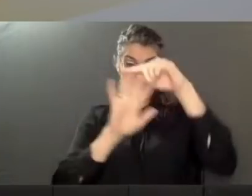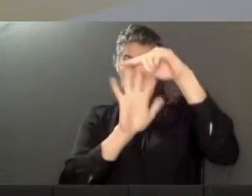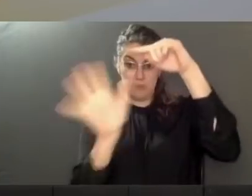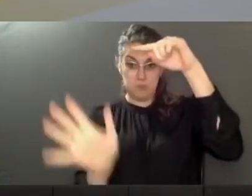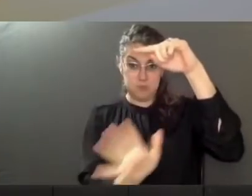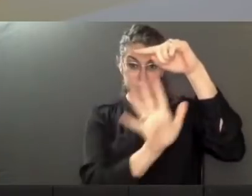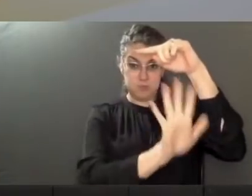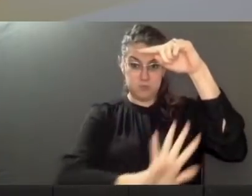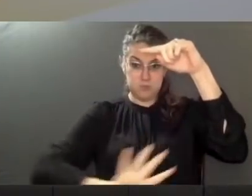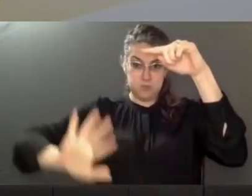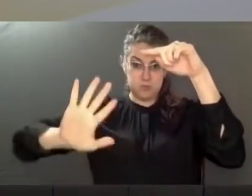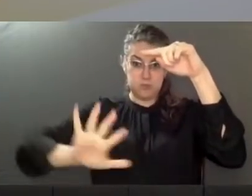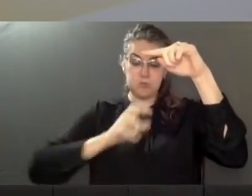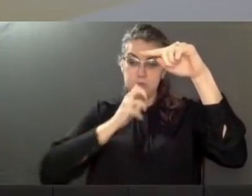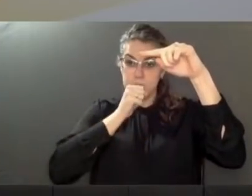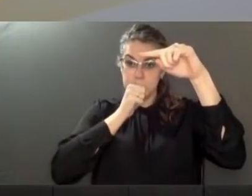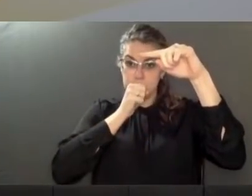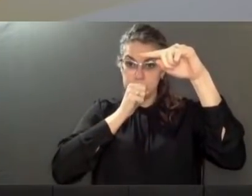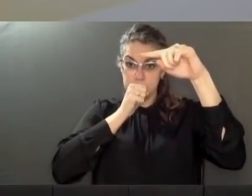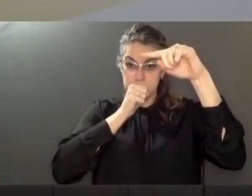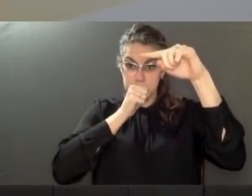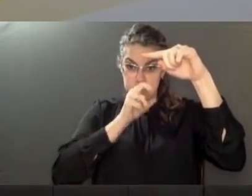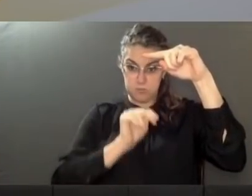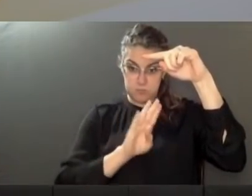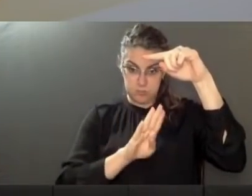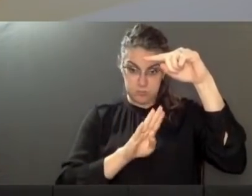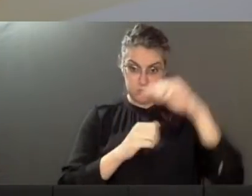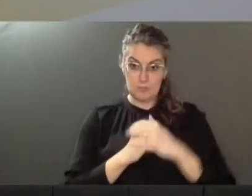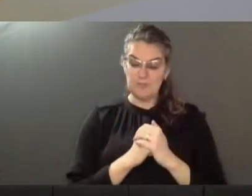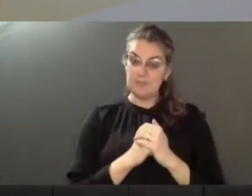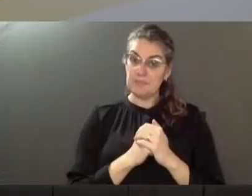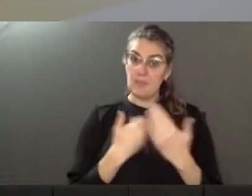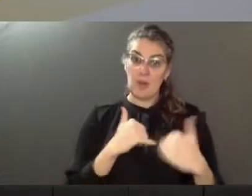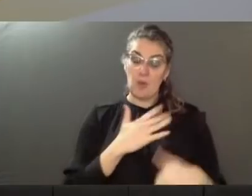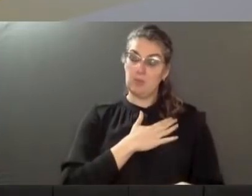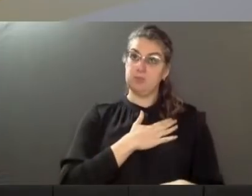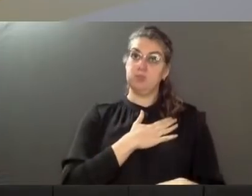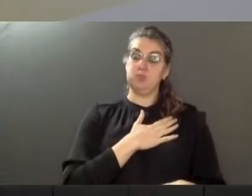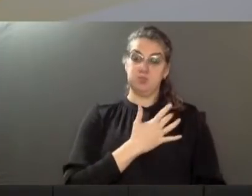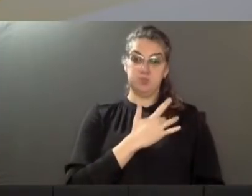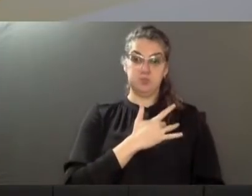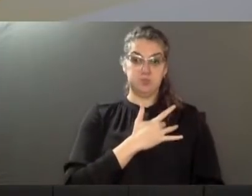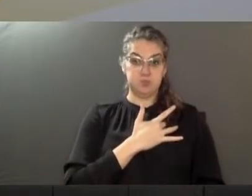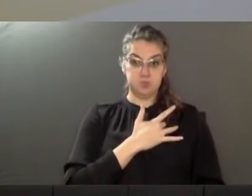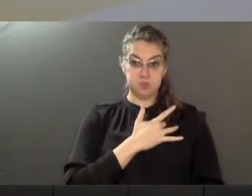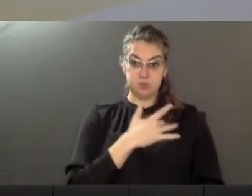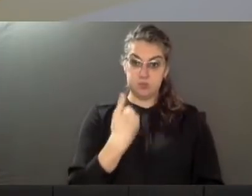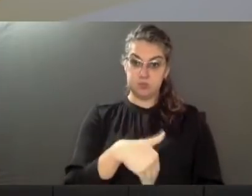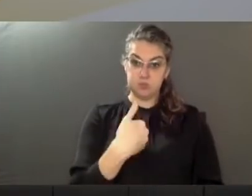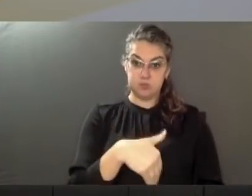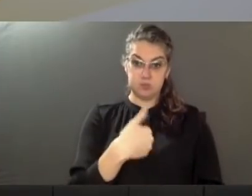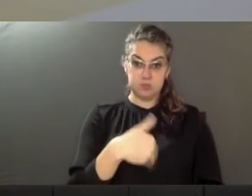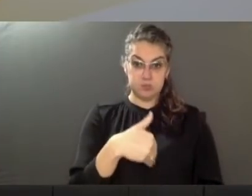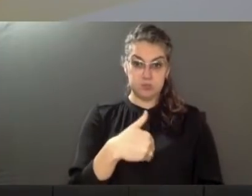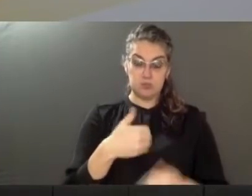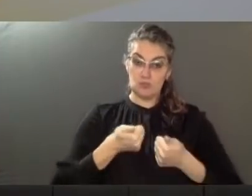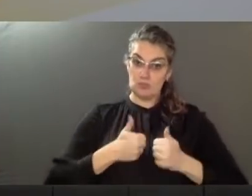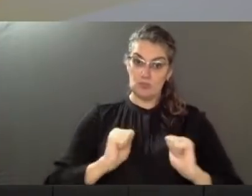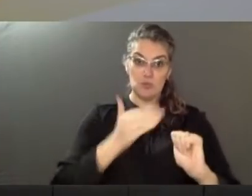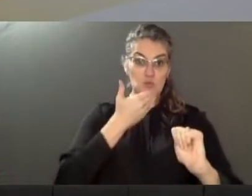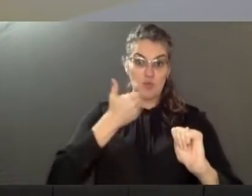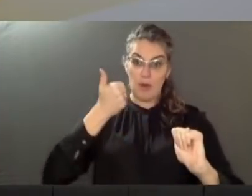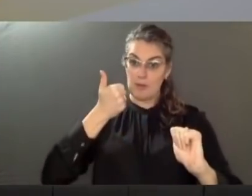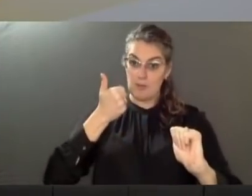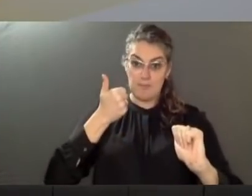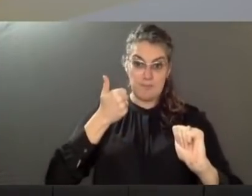We have tremendous empathy and understanding for our colleagues in New Brunswick. While they are struggling to break the chain of transmission of COVID-19 in their